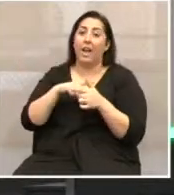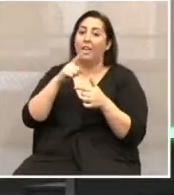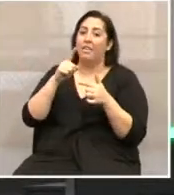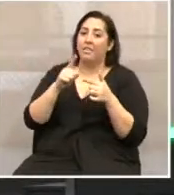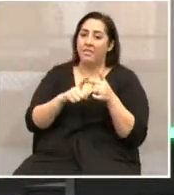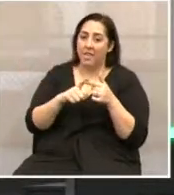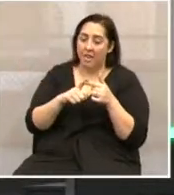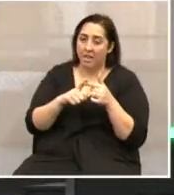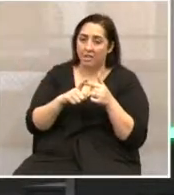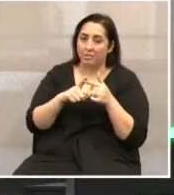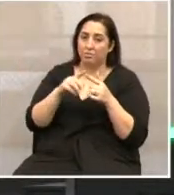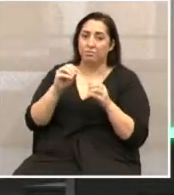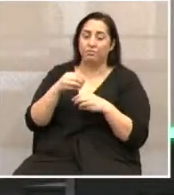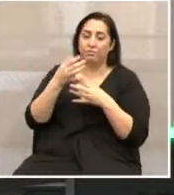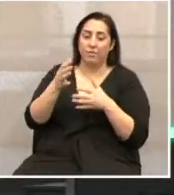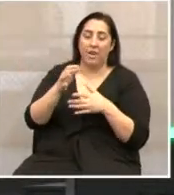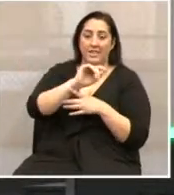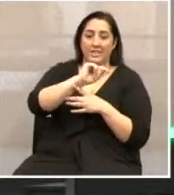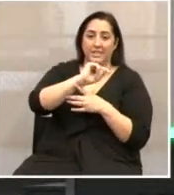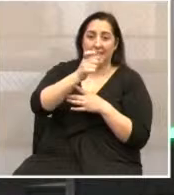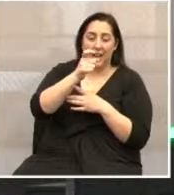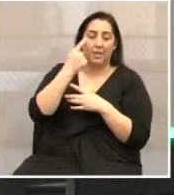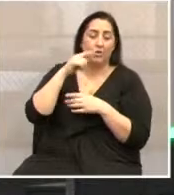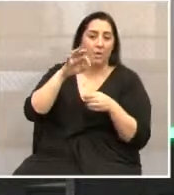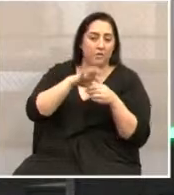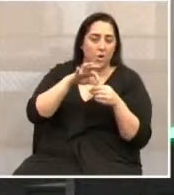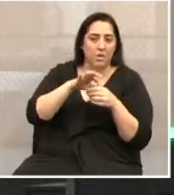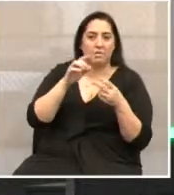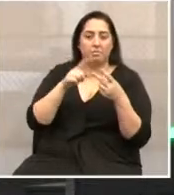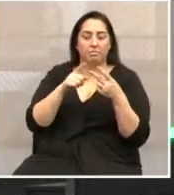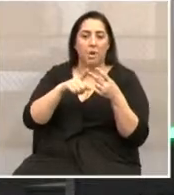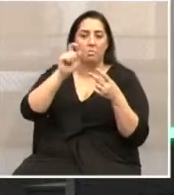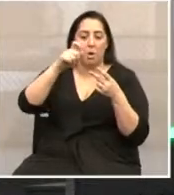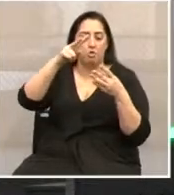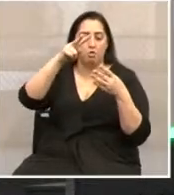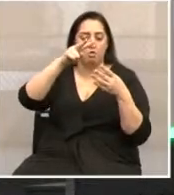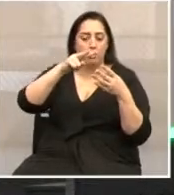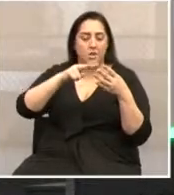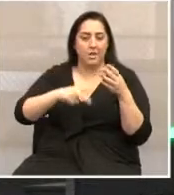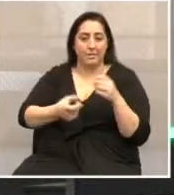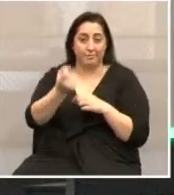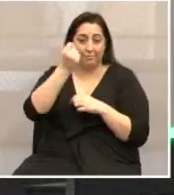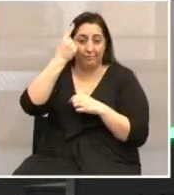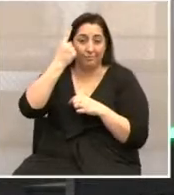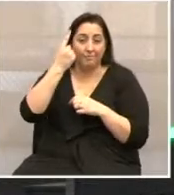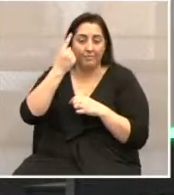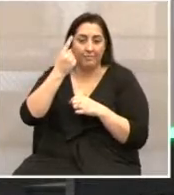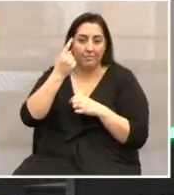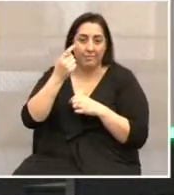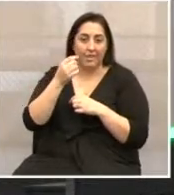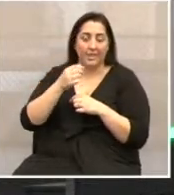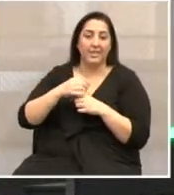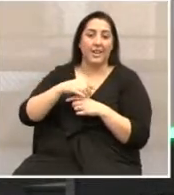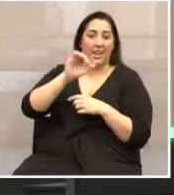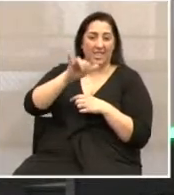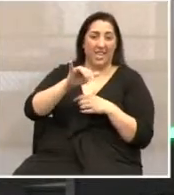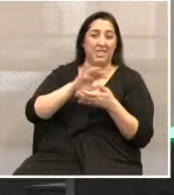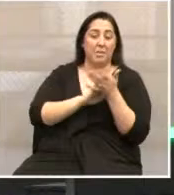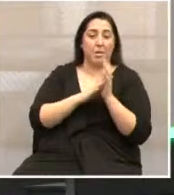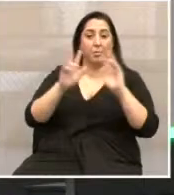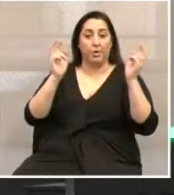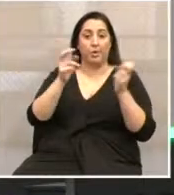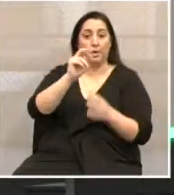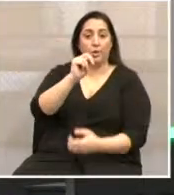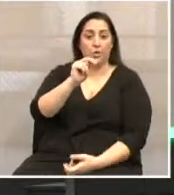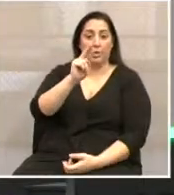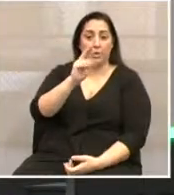poll tax, and African Americans in Florida were disenfranchised. And I call that the nuclear option. The Klan couldn't